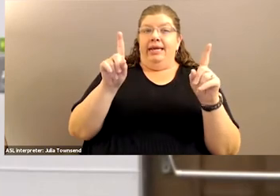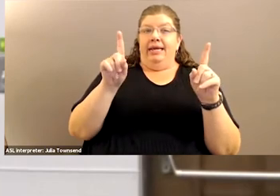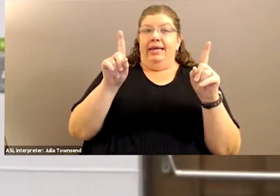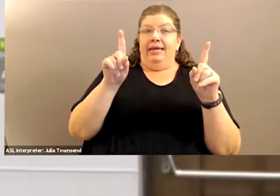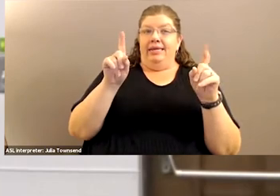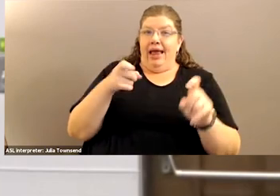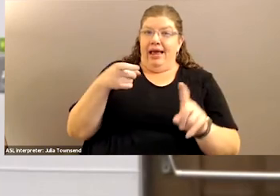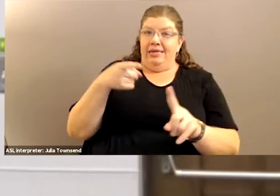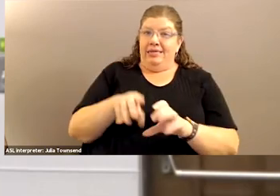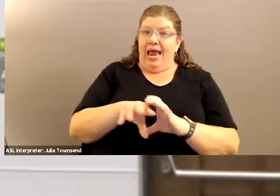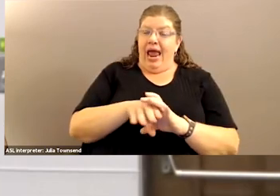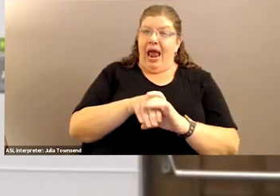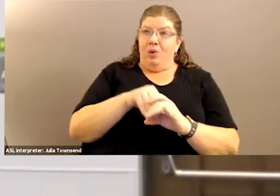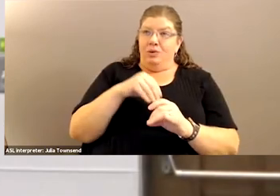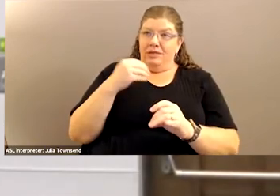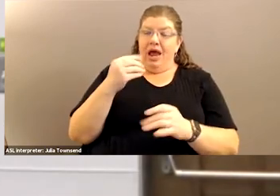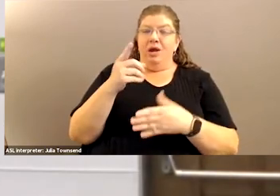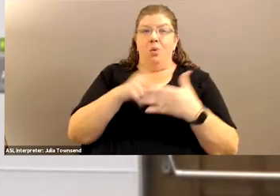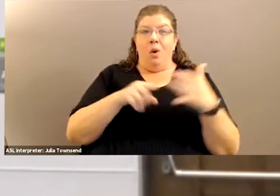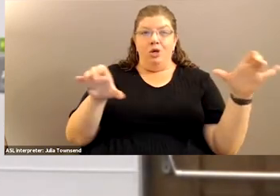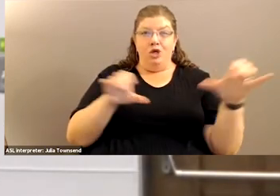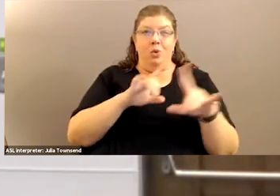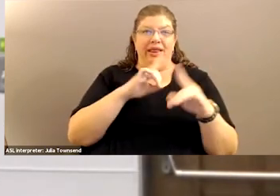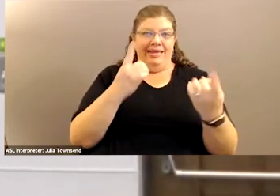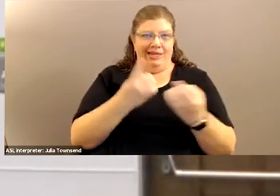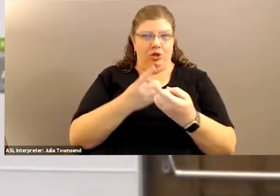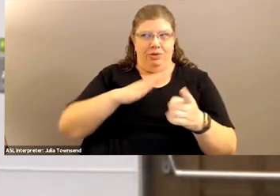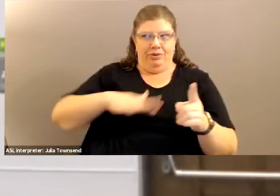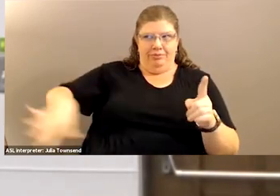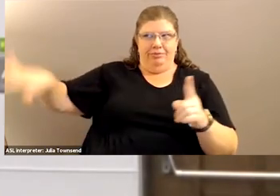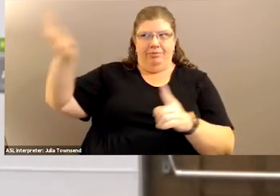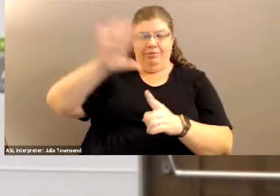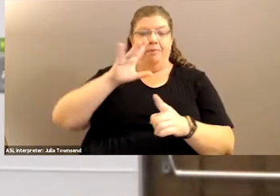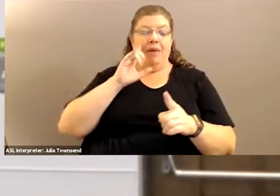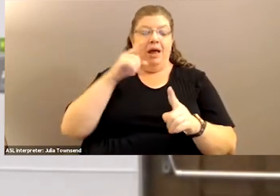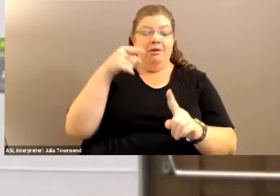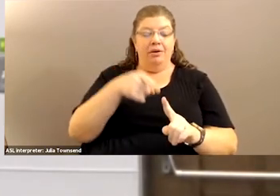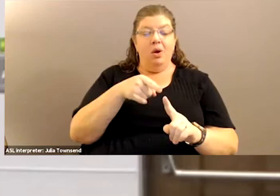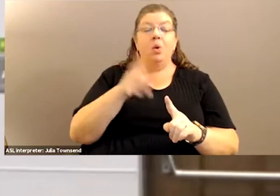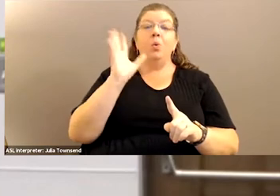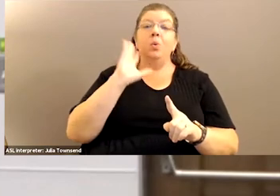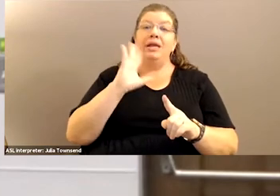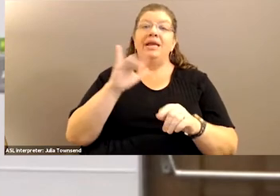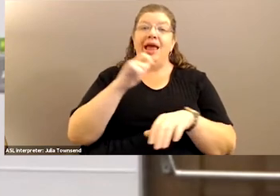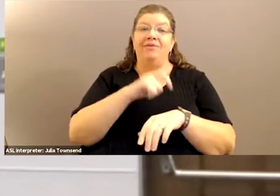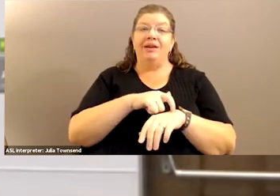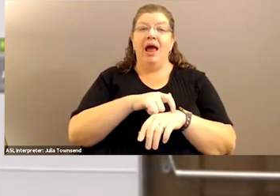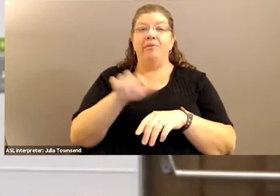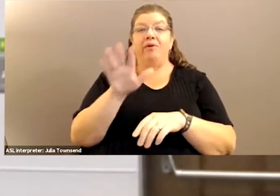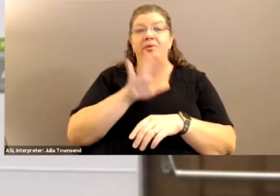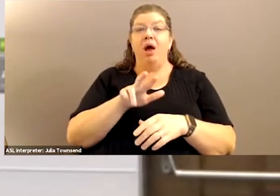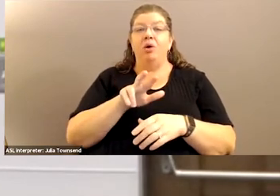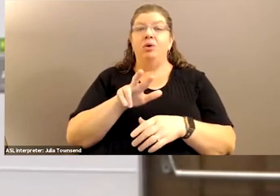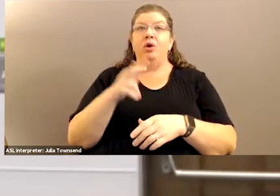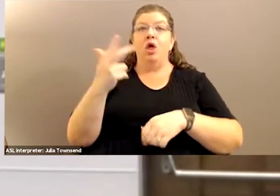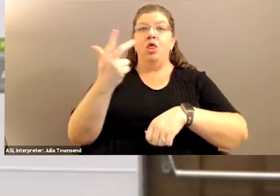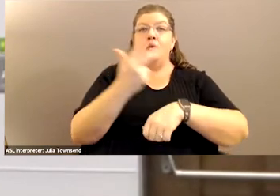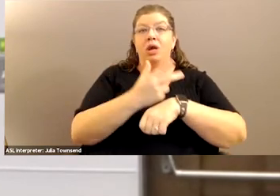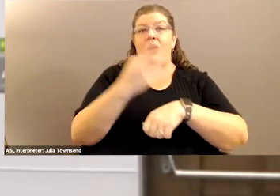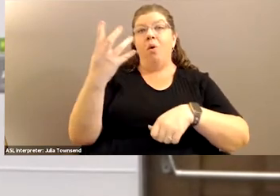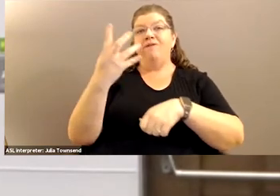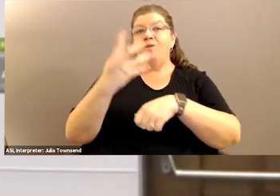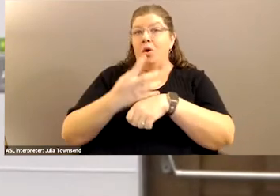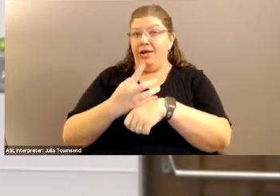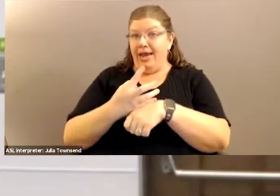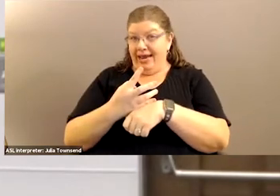obviously outside of what we do in the district we did have a a time period of about three or four days